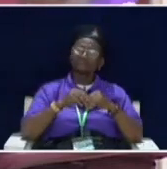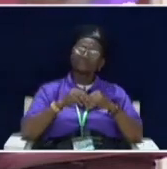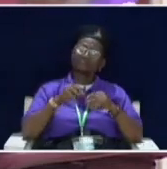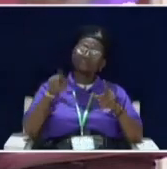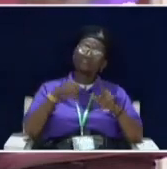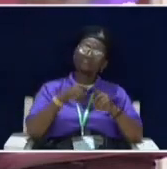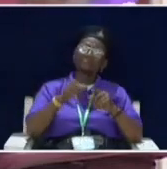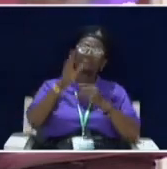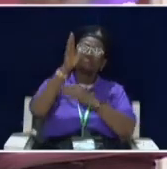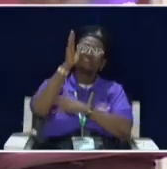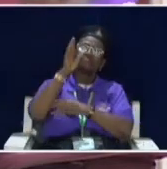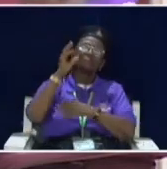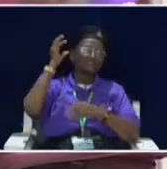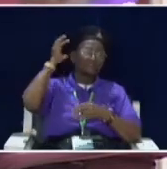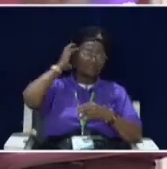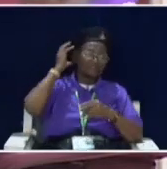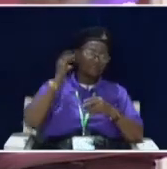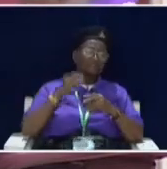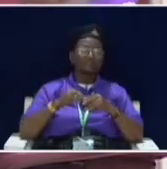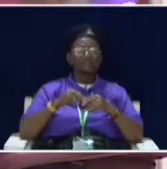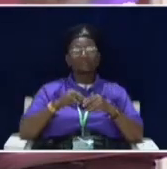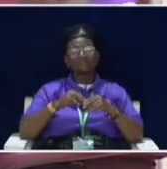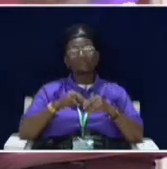God hears. Bí Ọlọ́run bá gbọ́.